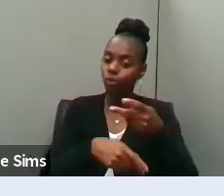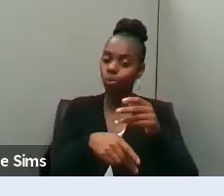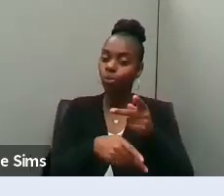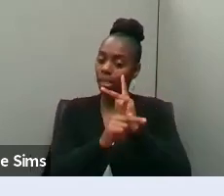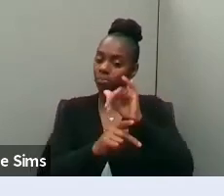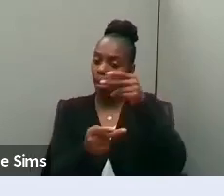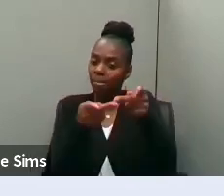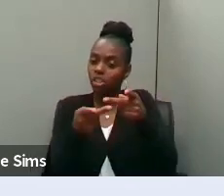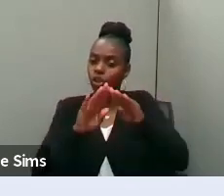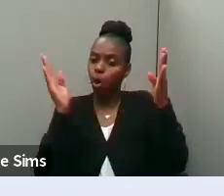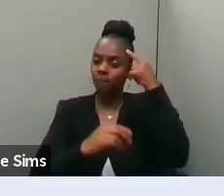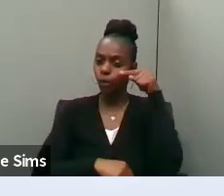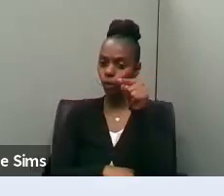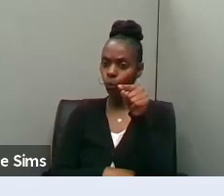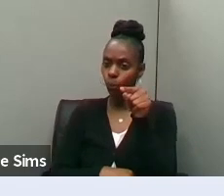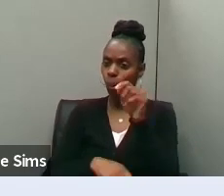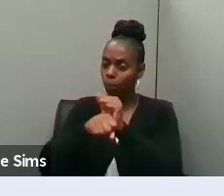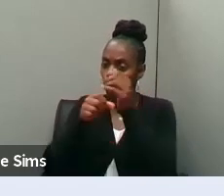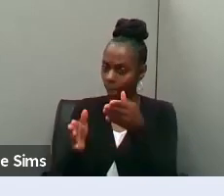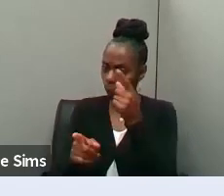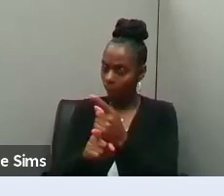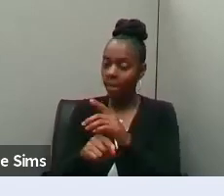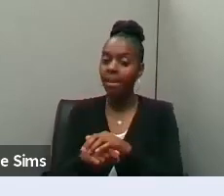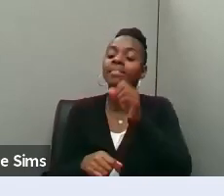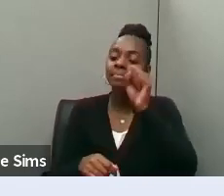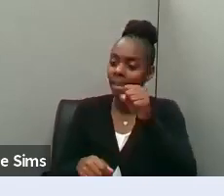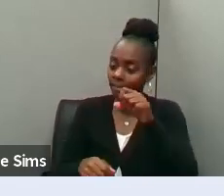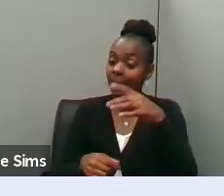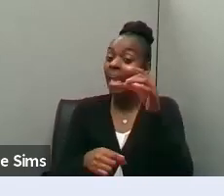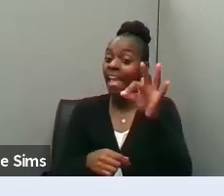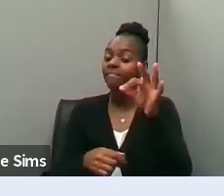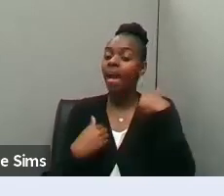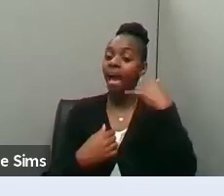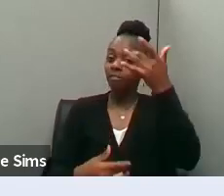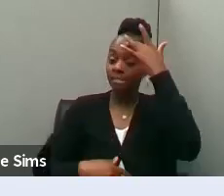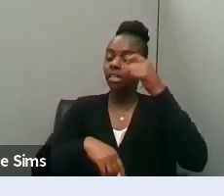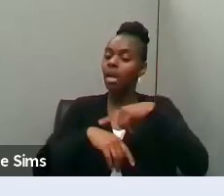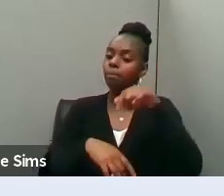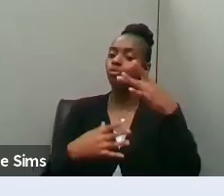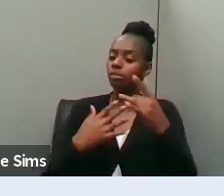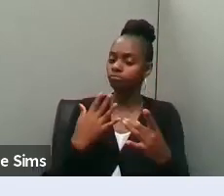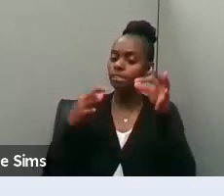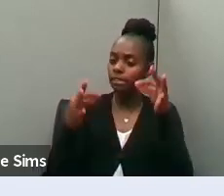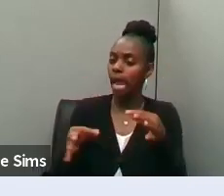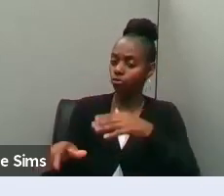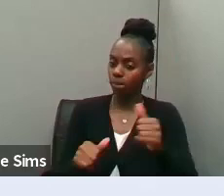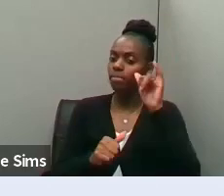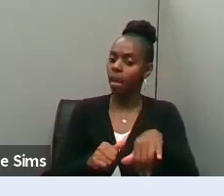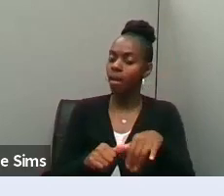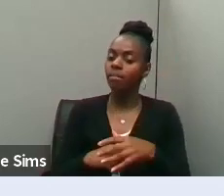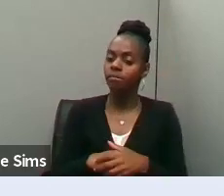you. Right. So if you have sick time, that's paid leave. So you might choose to take that before you go on an unpaid leave.